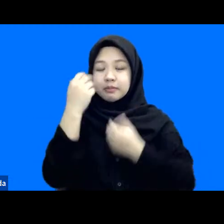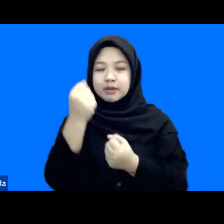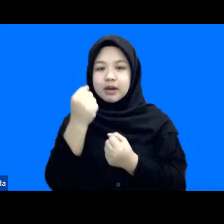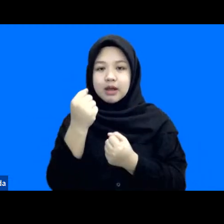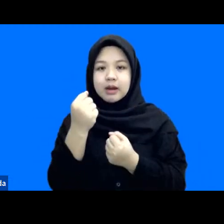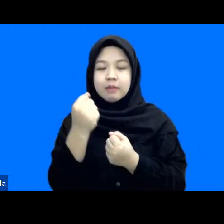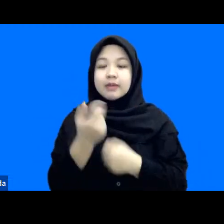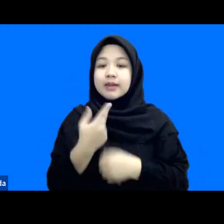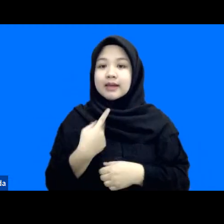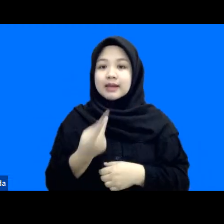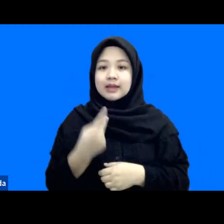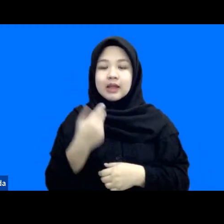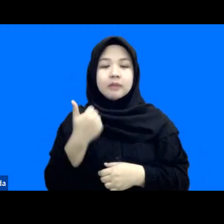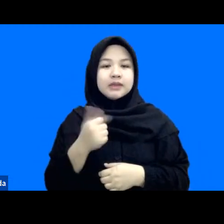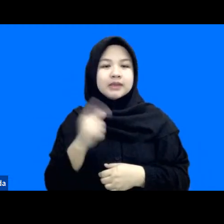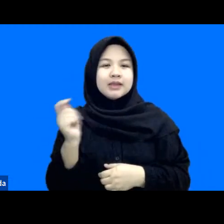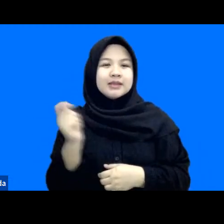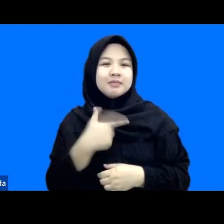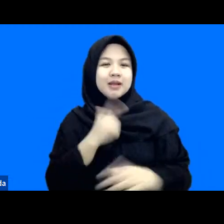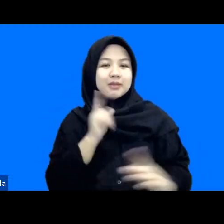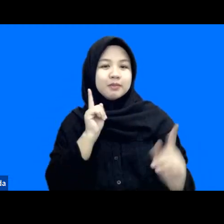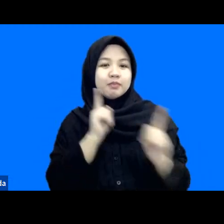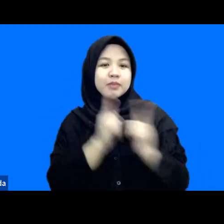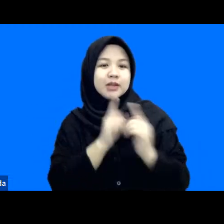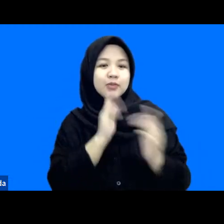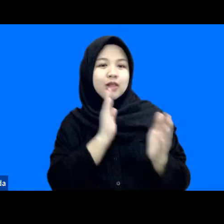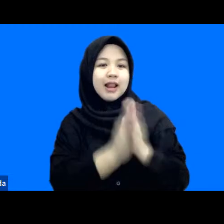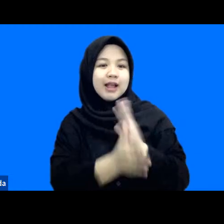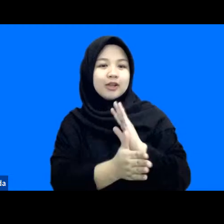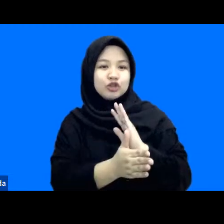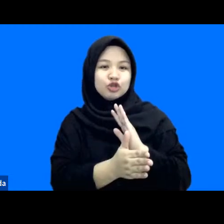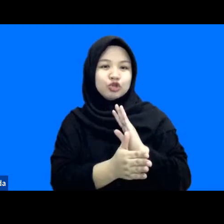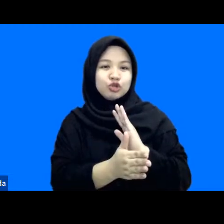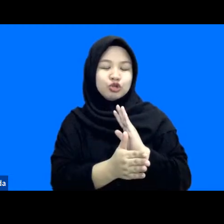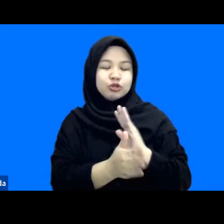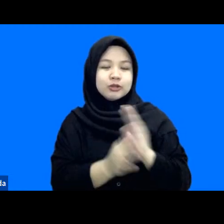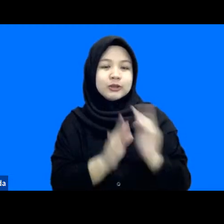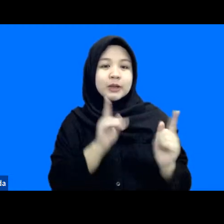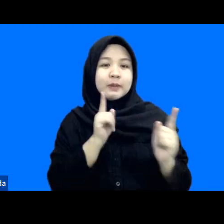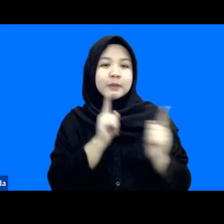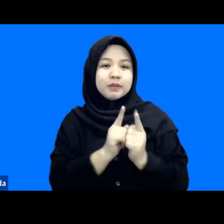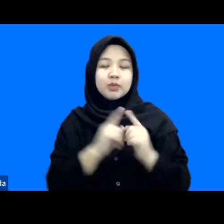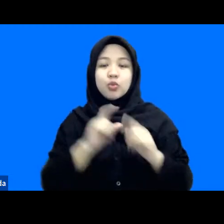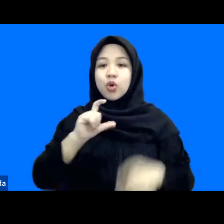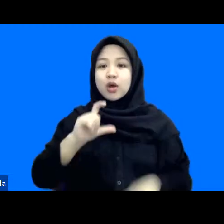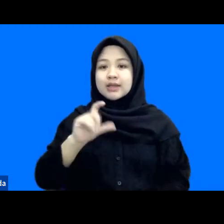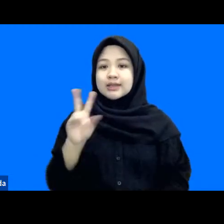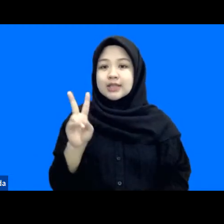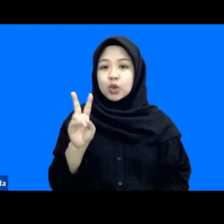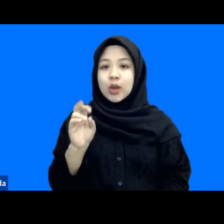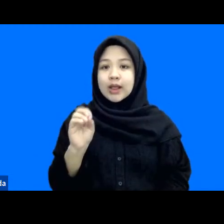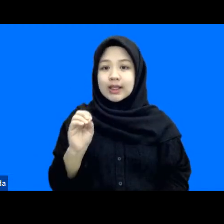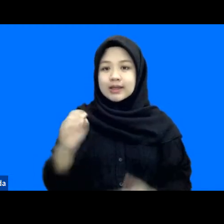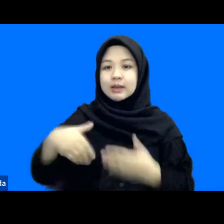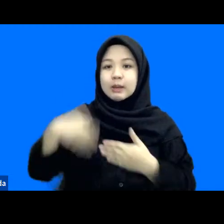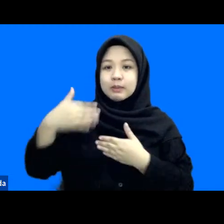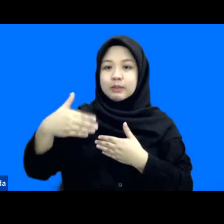for the next meeting of C20, which is C20 policy dialogue